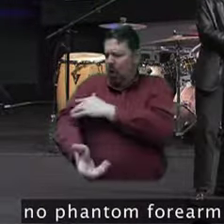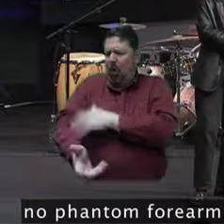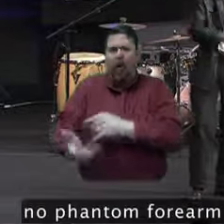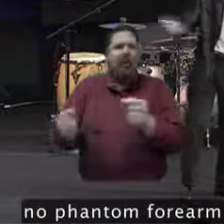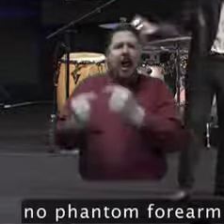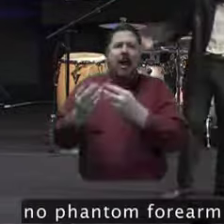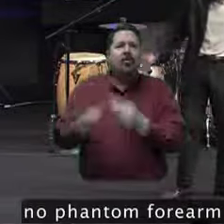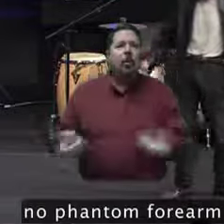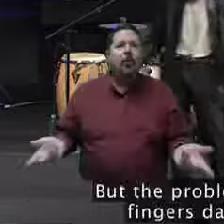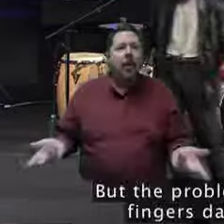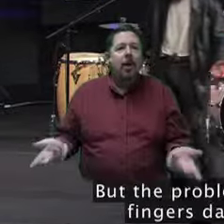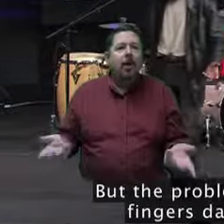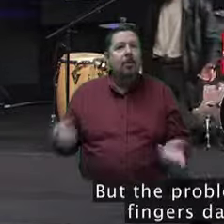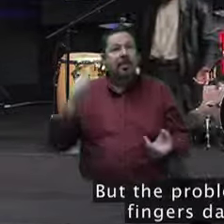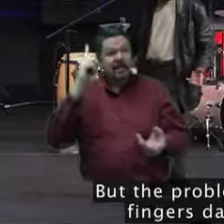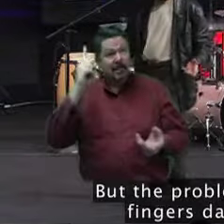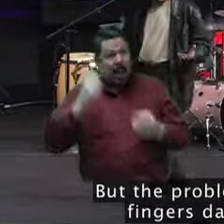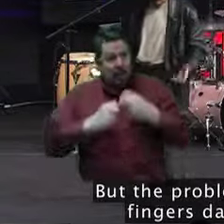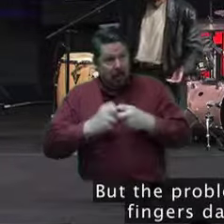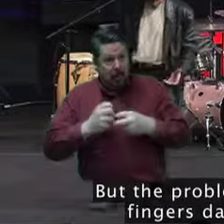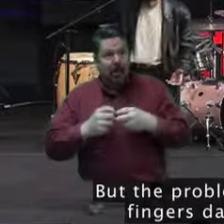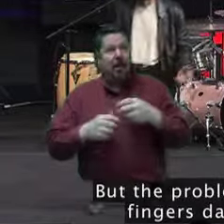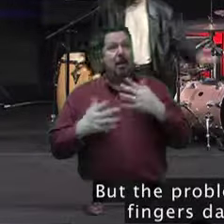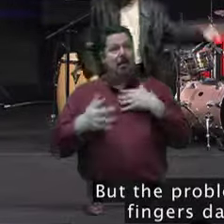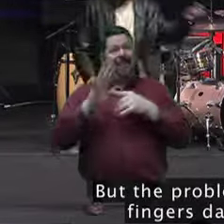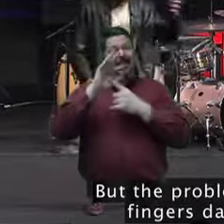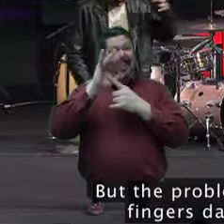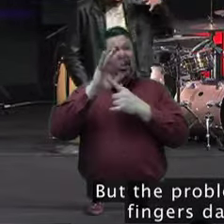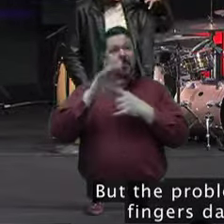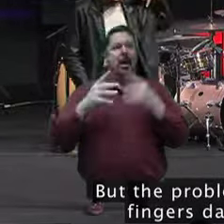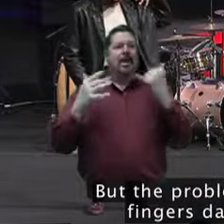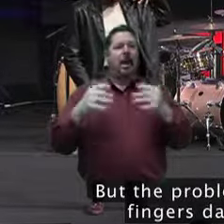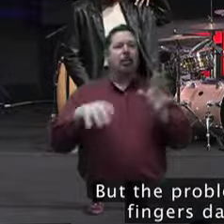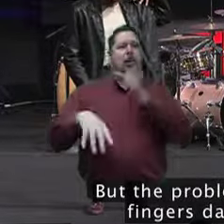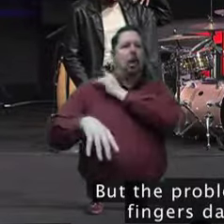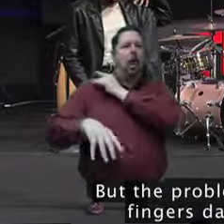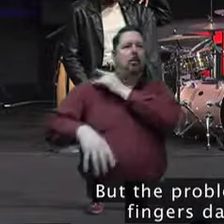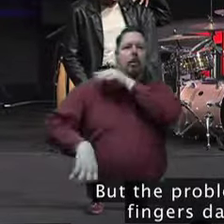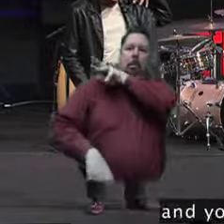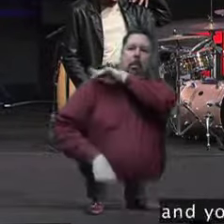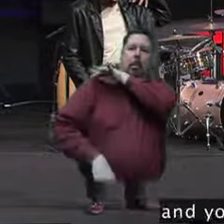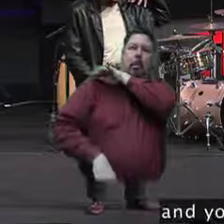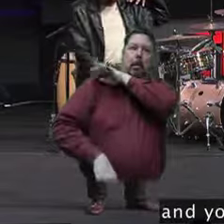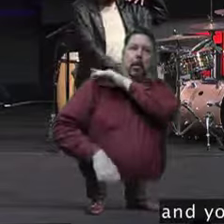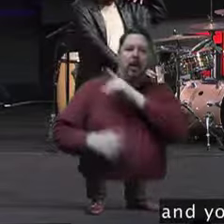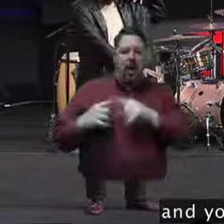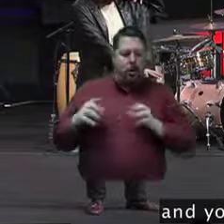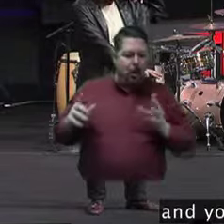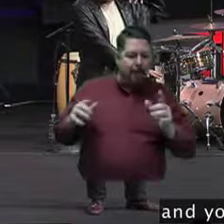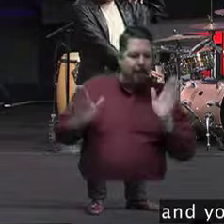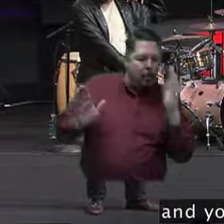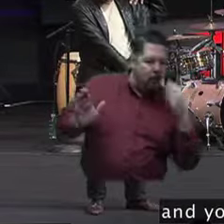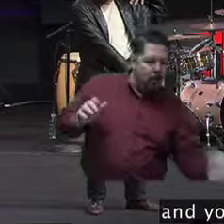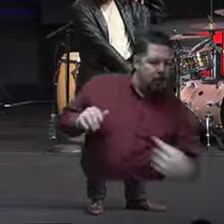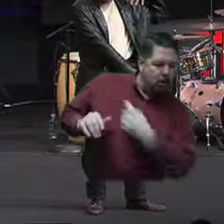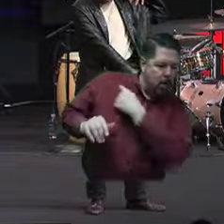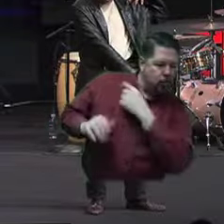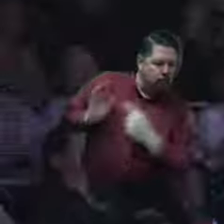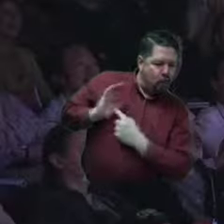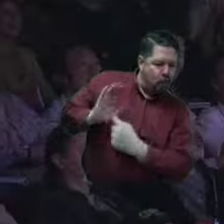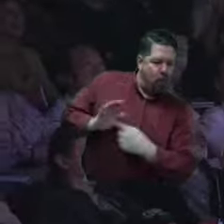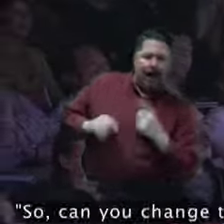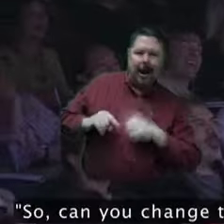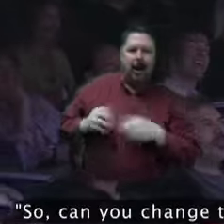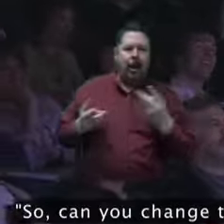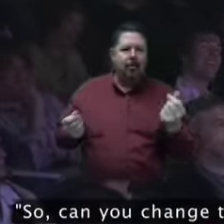forearm pain, all those pains have gone away. But the problem is I still have my phantom fingers dangling from the shoulder and your box doesn't reach.